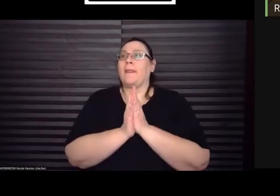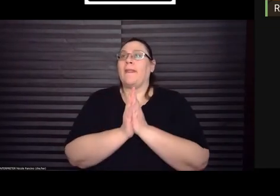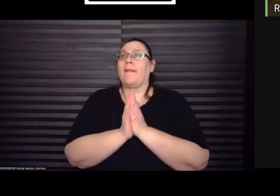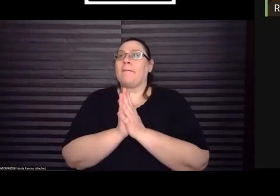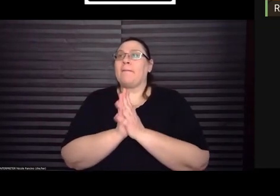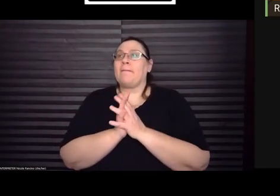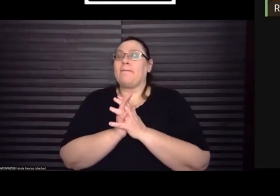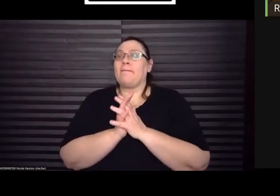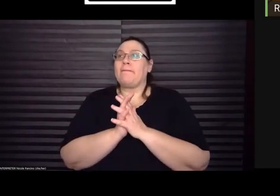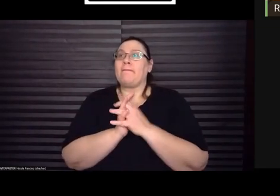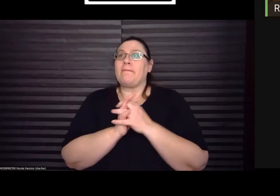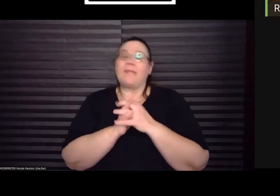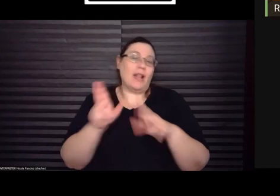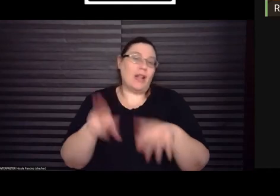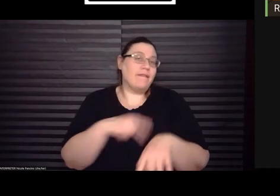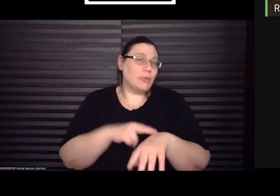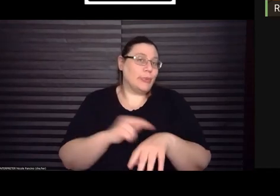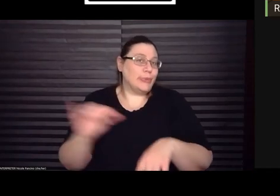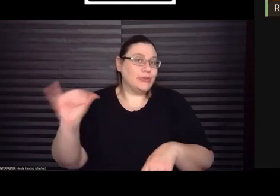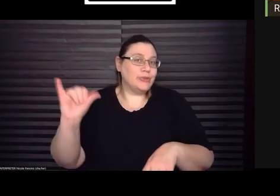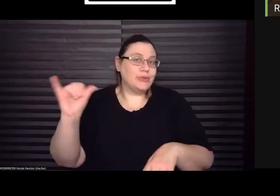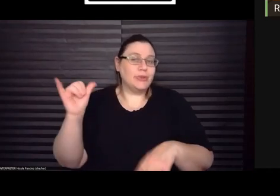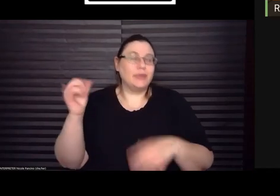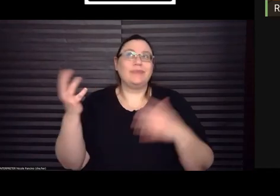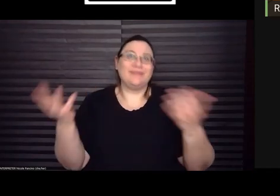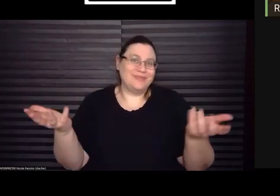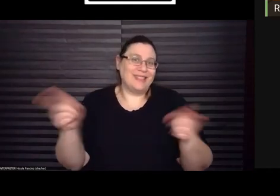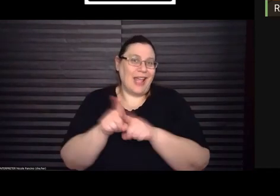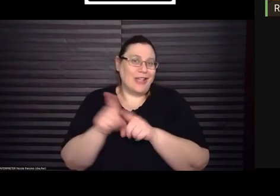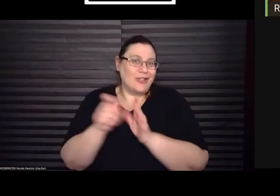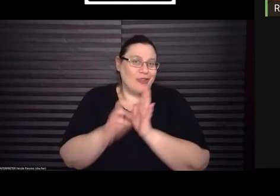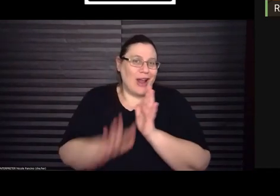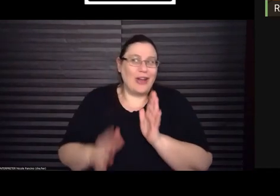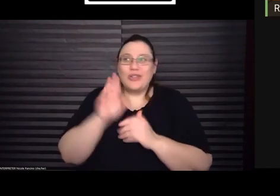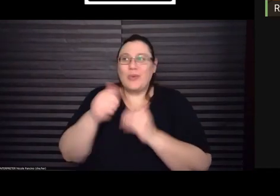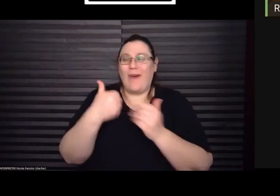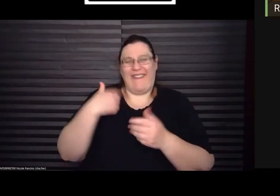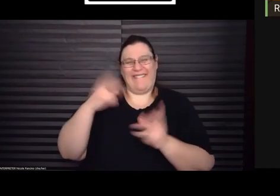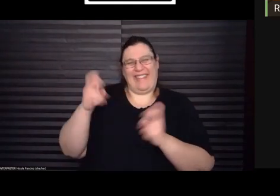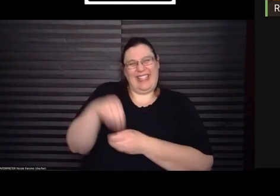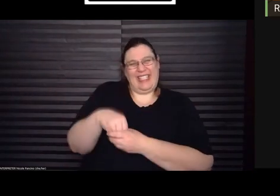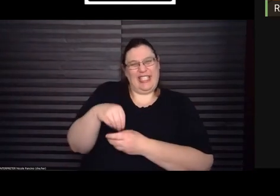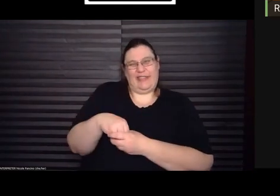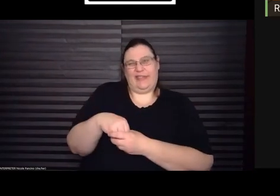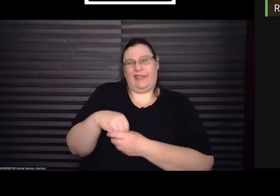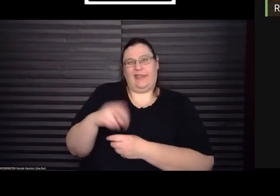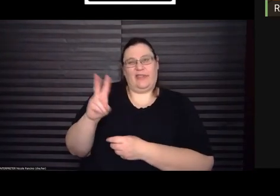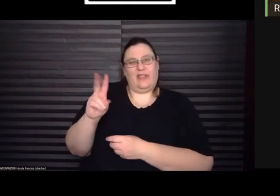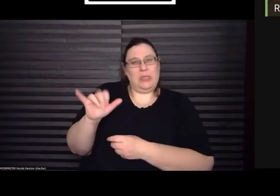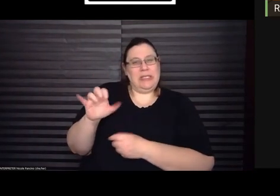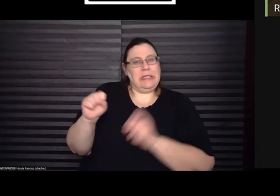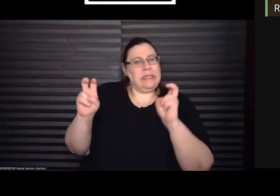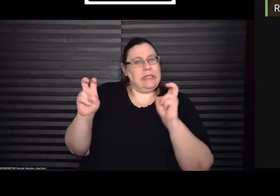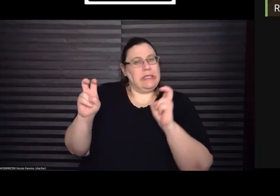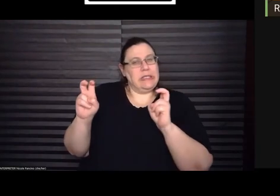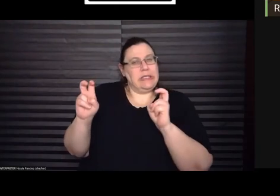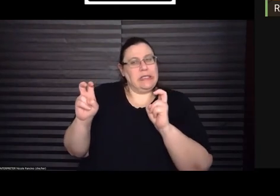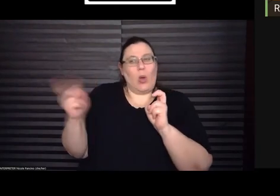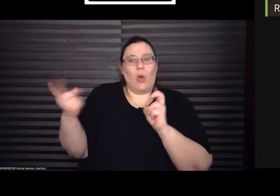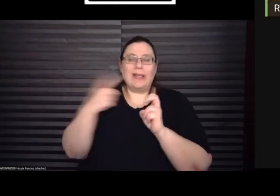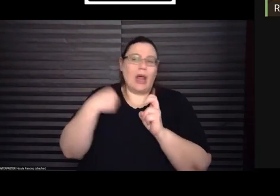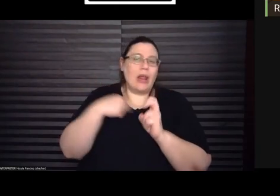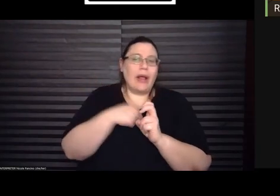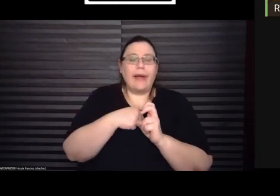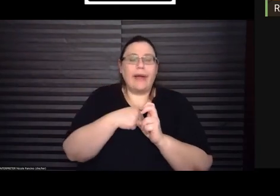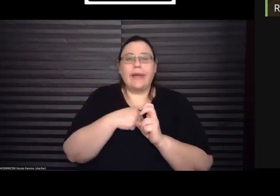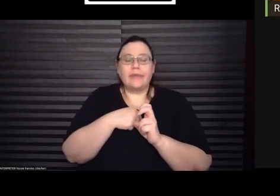know, of course, too, you know, as writers, we all have these interior, you know, these inner voices that are always telling